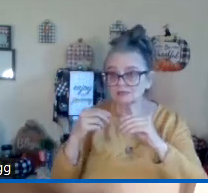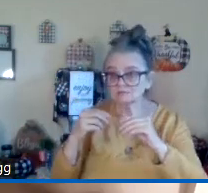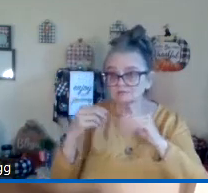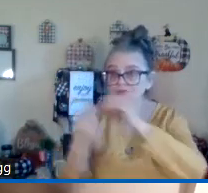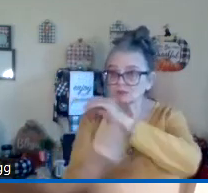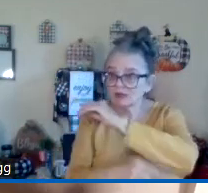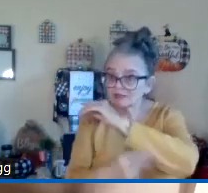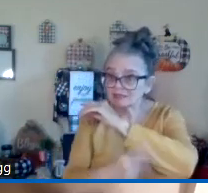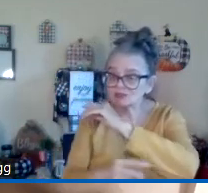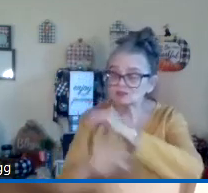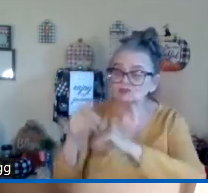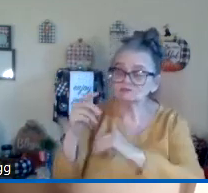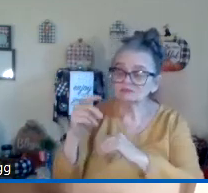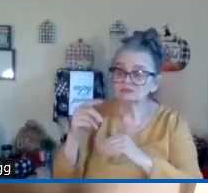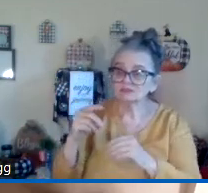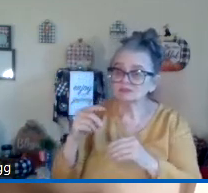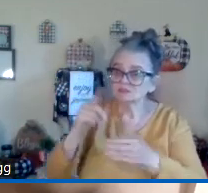Okay.